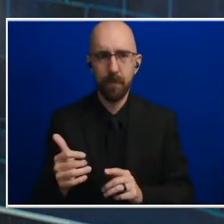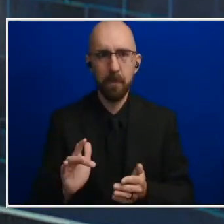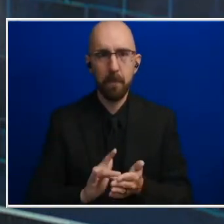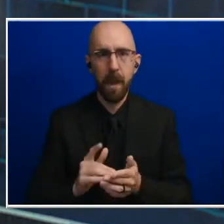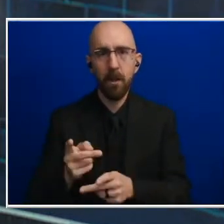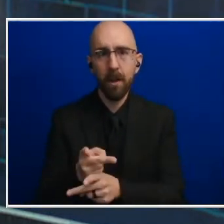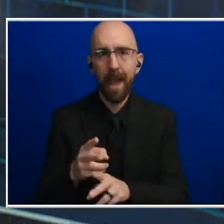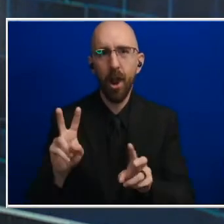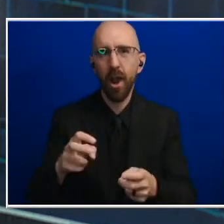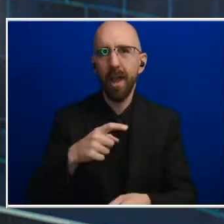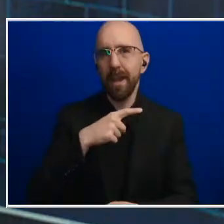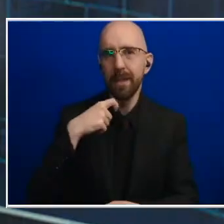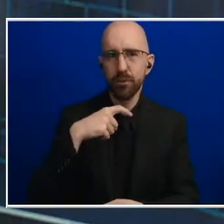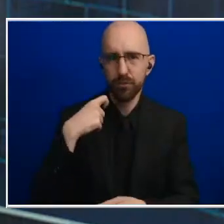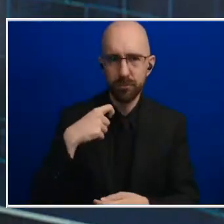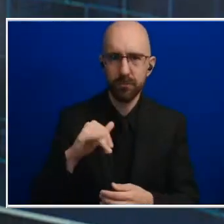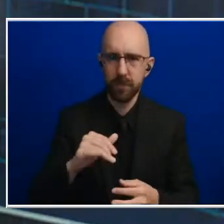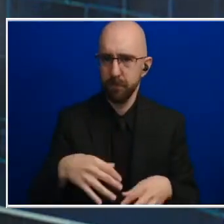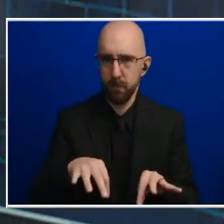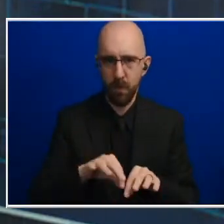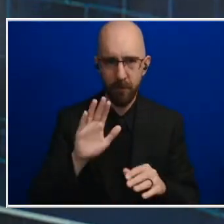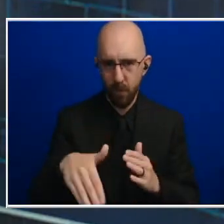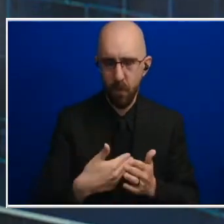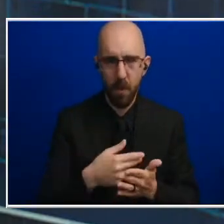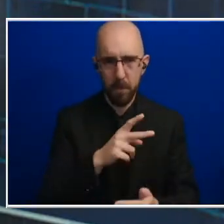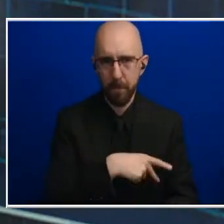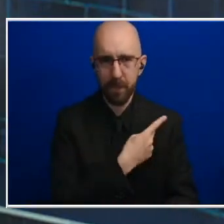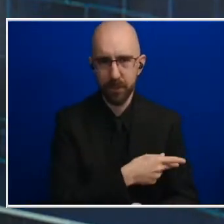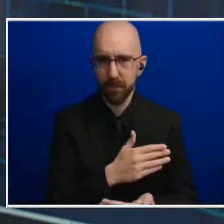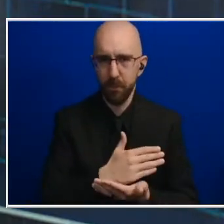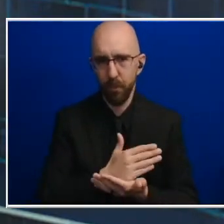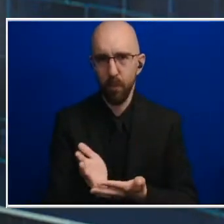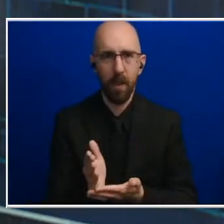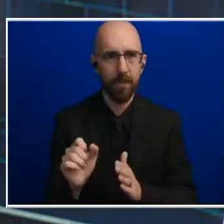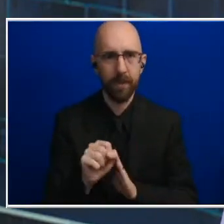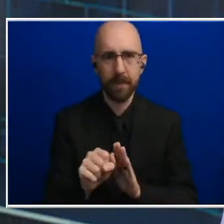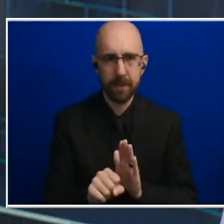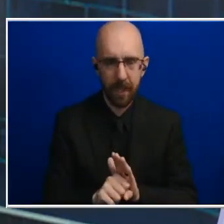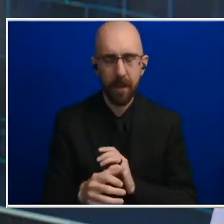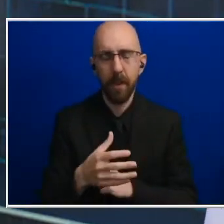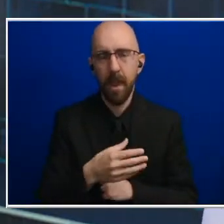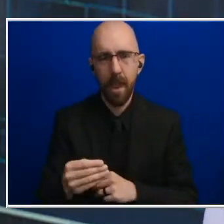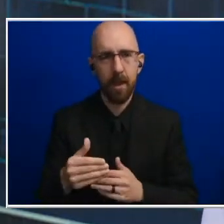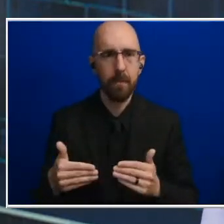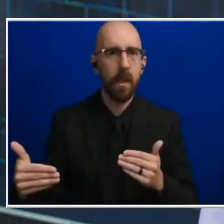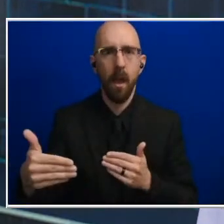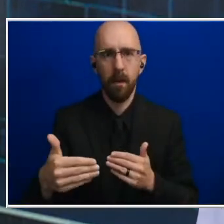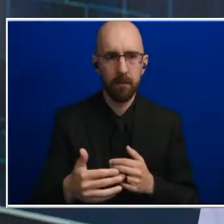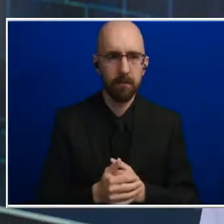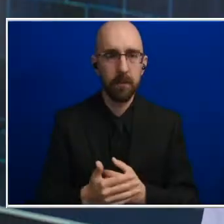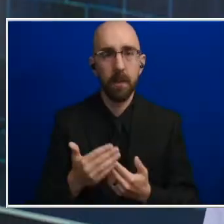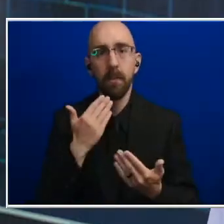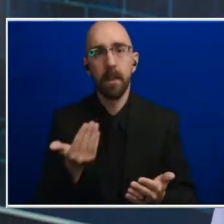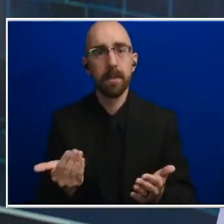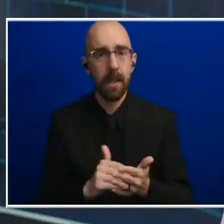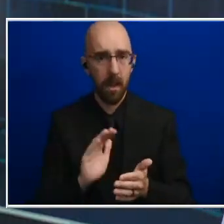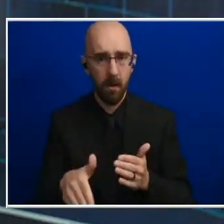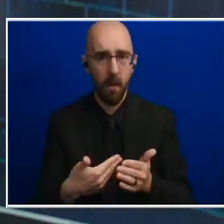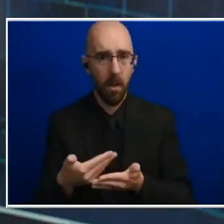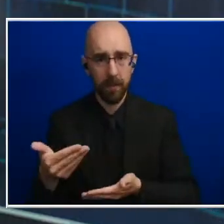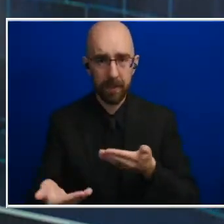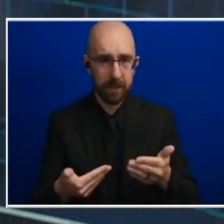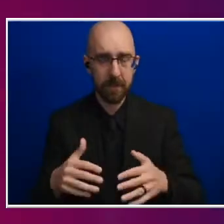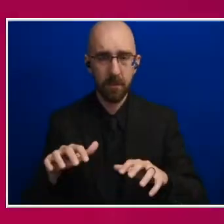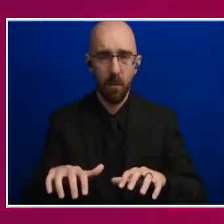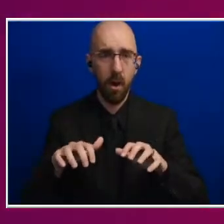very important for all our patients throughout the state and beyond. So thanks again to all of our guests and our audience. We'll see you next